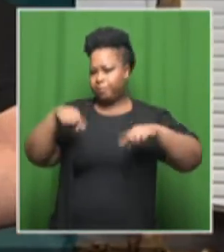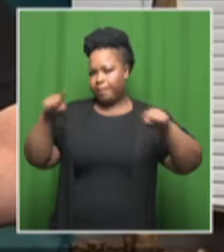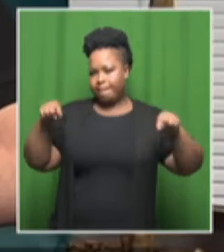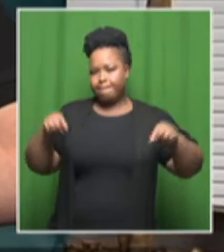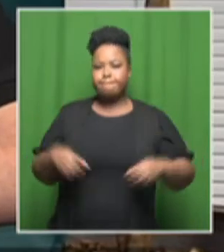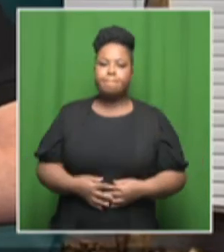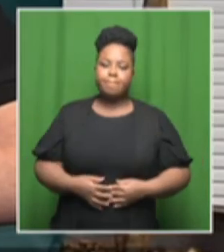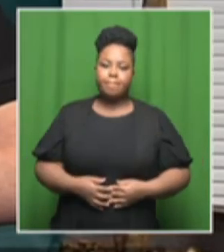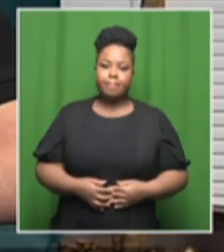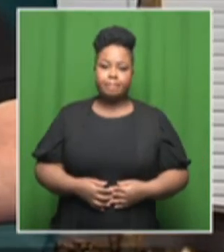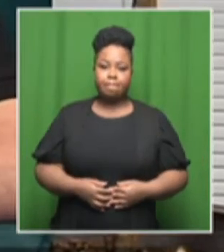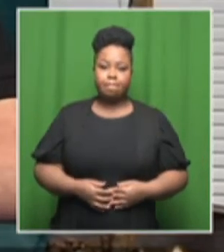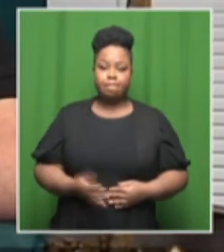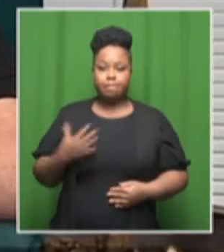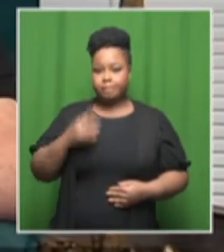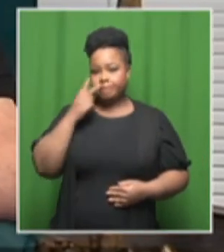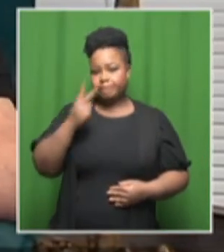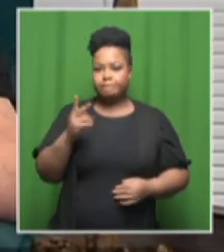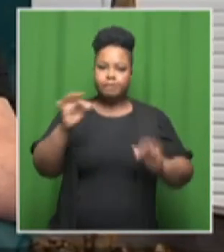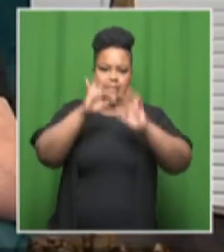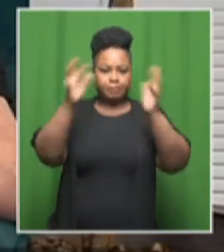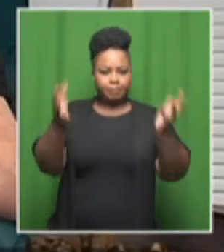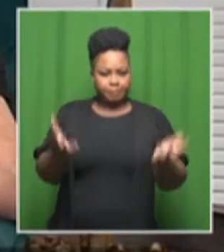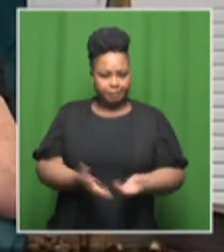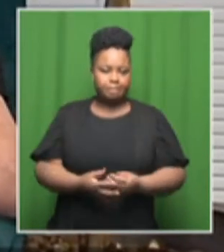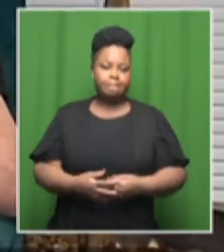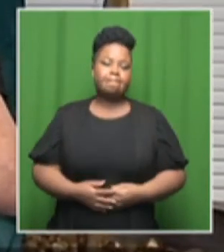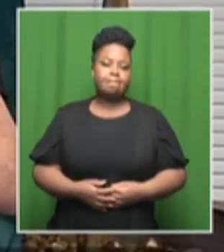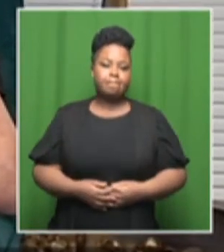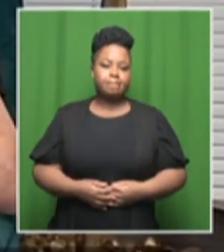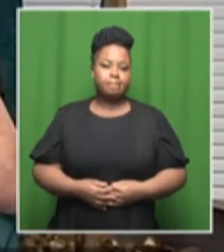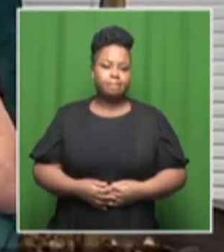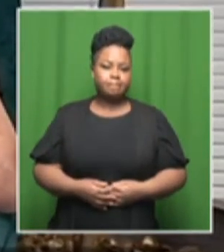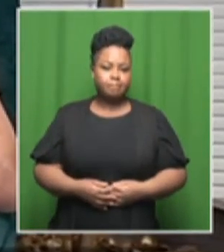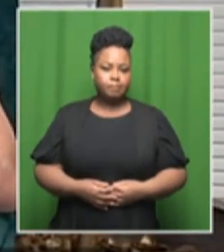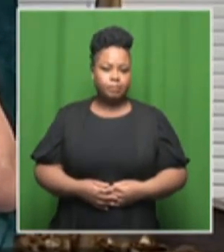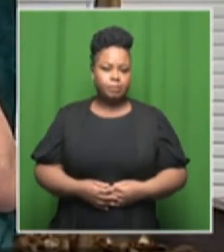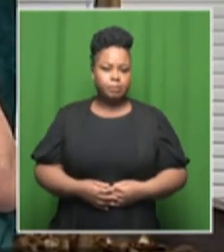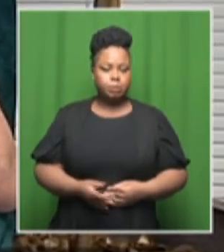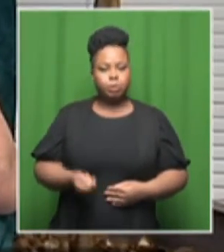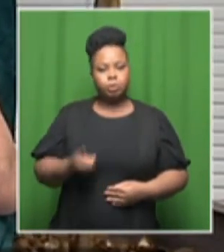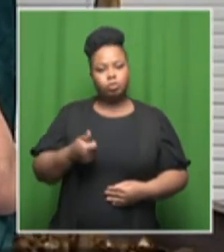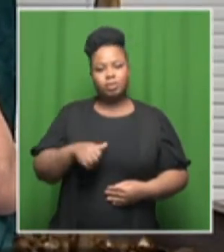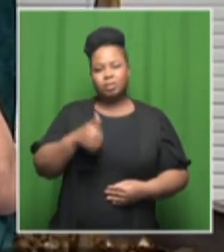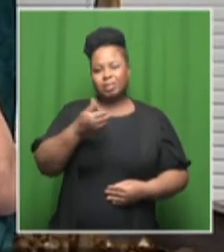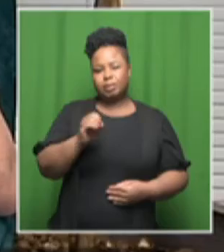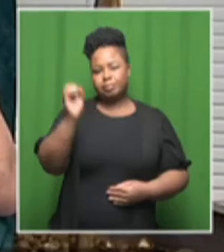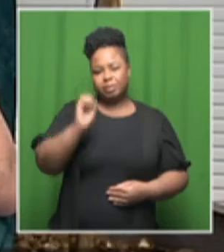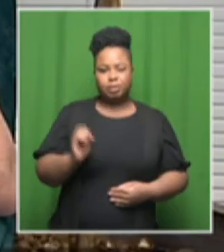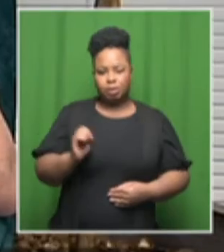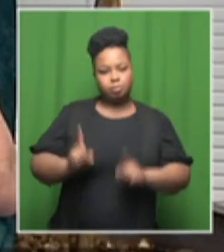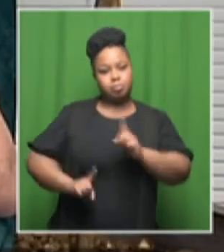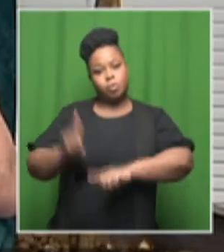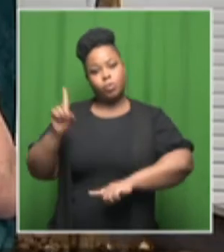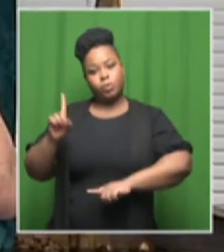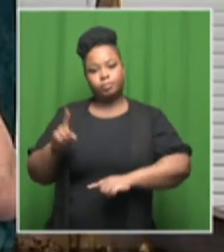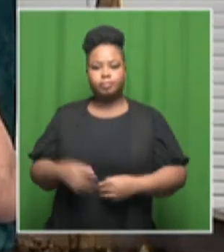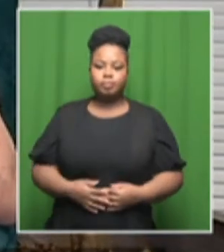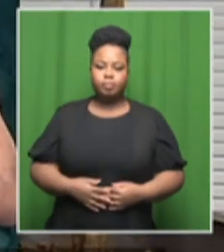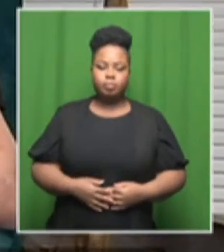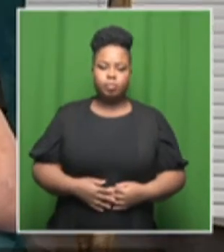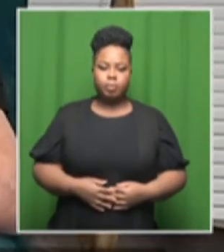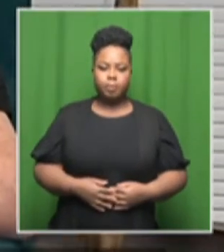So if you look at worldwide figures, it's about 60% success